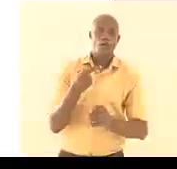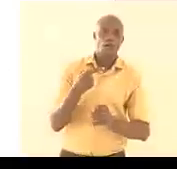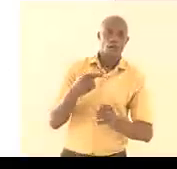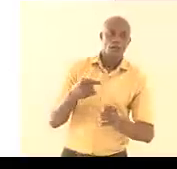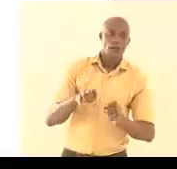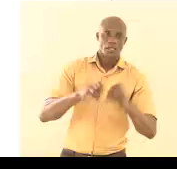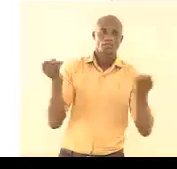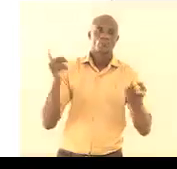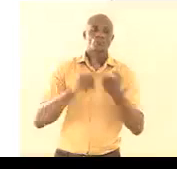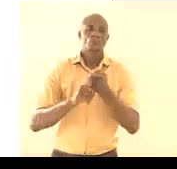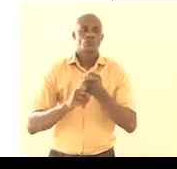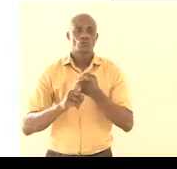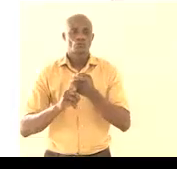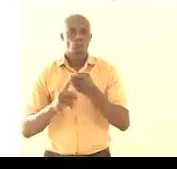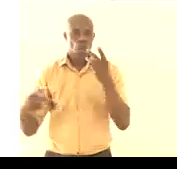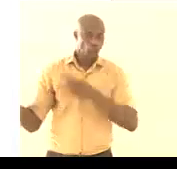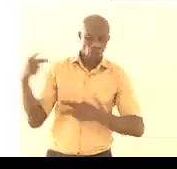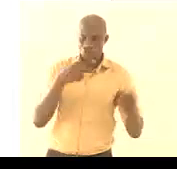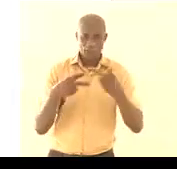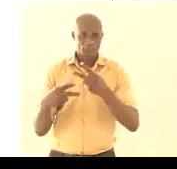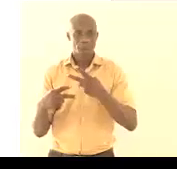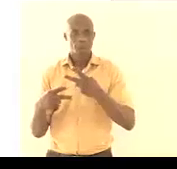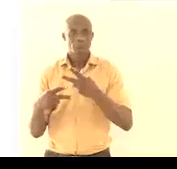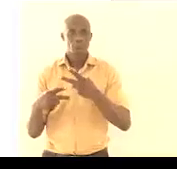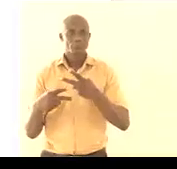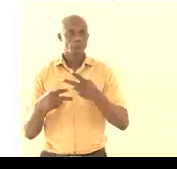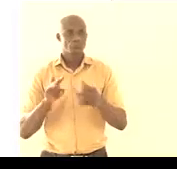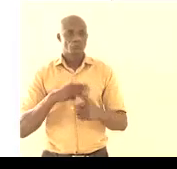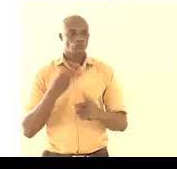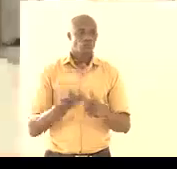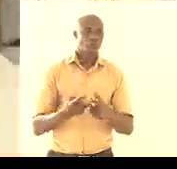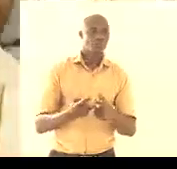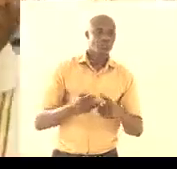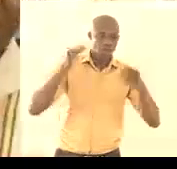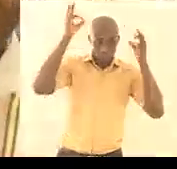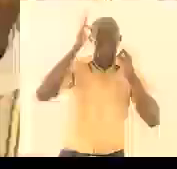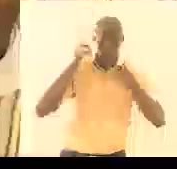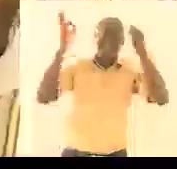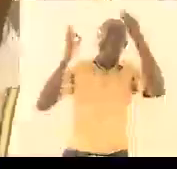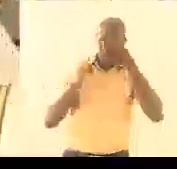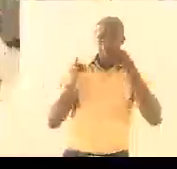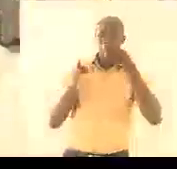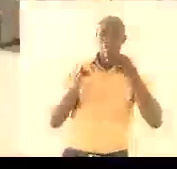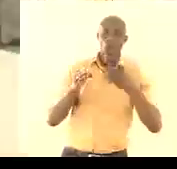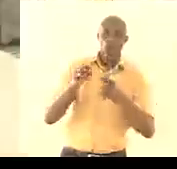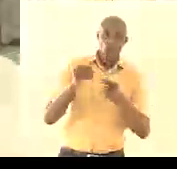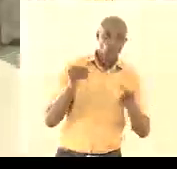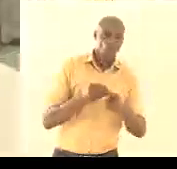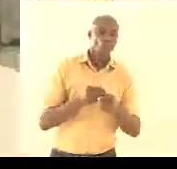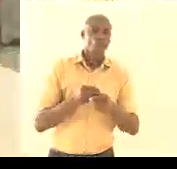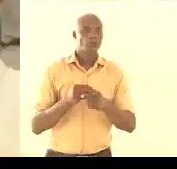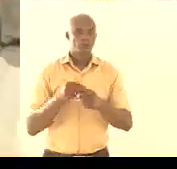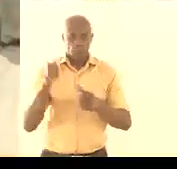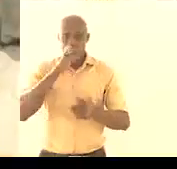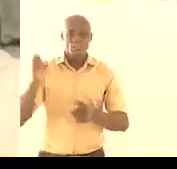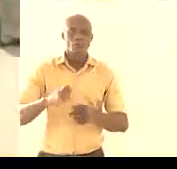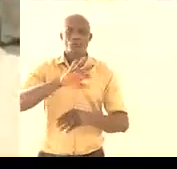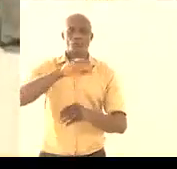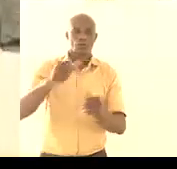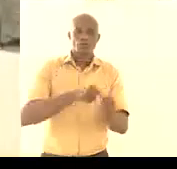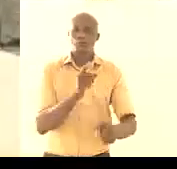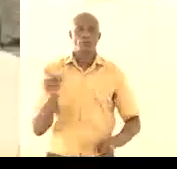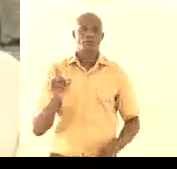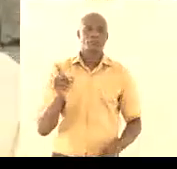of the widespread violence in our land, whether it is the herdsmen violence or the crime all over the